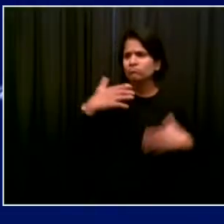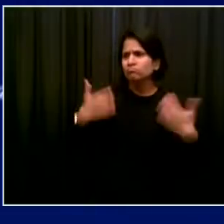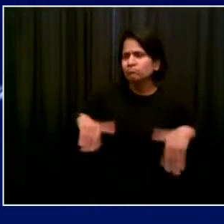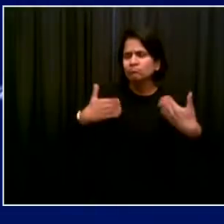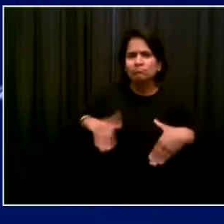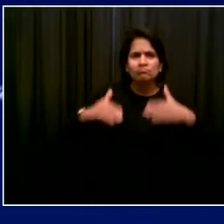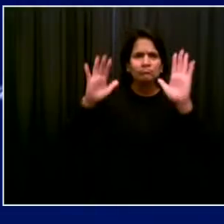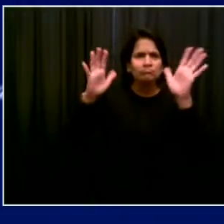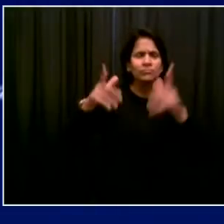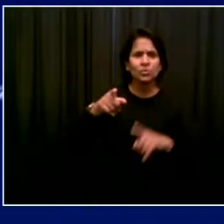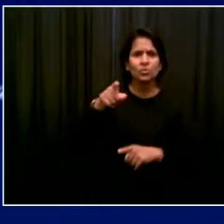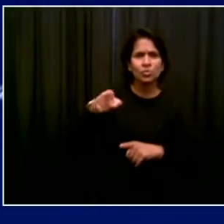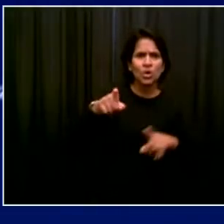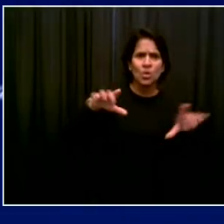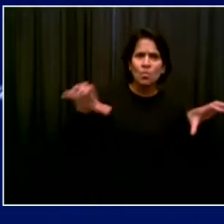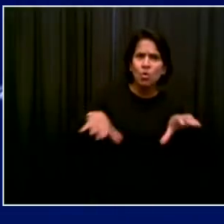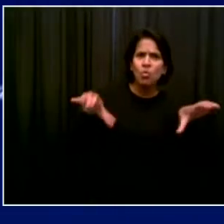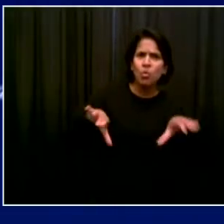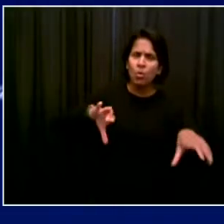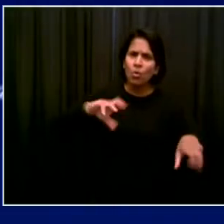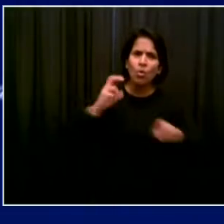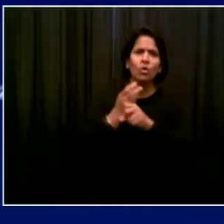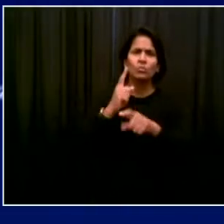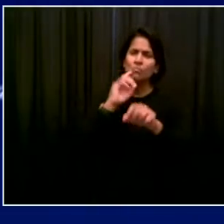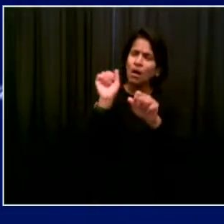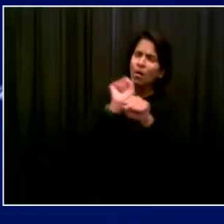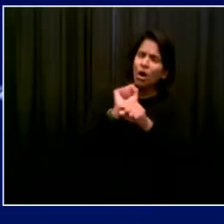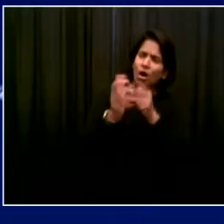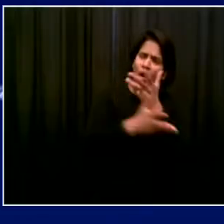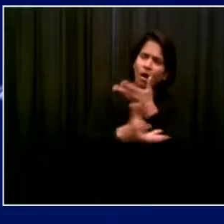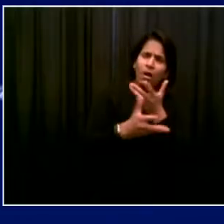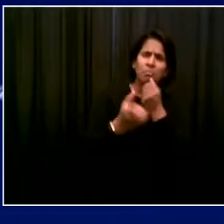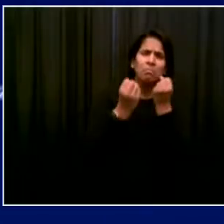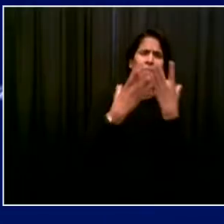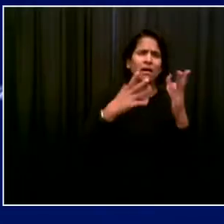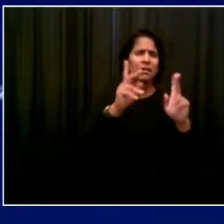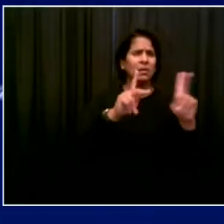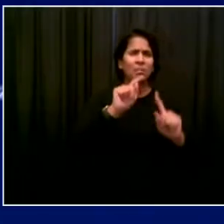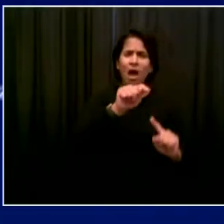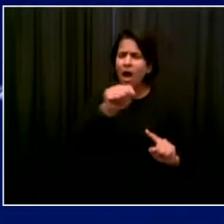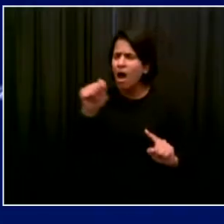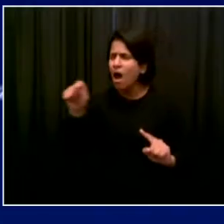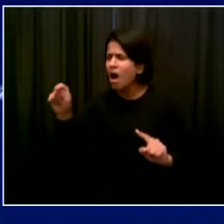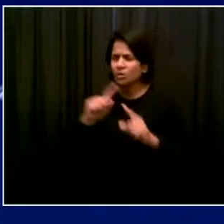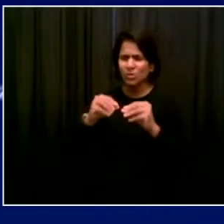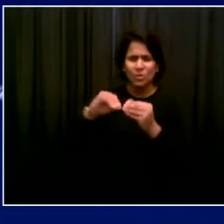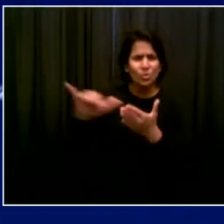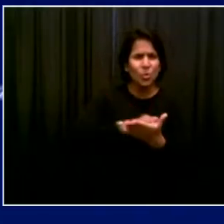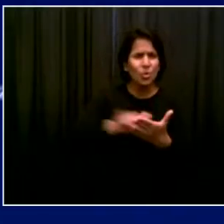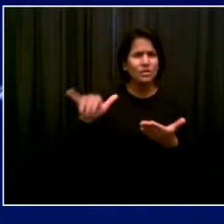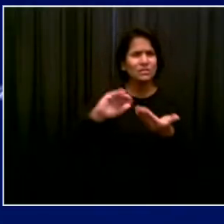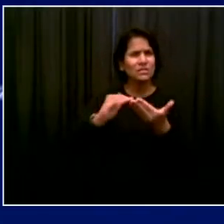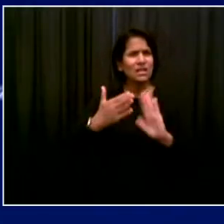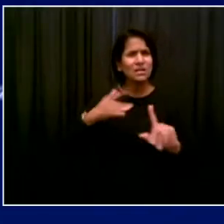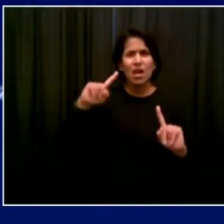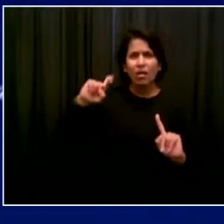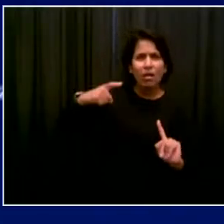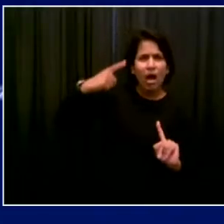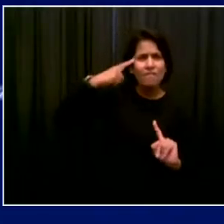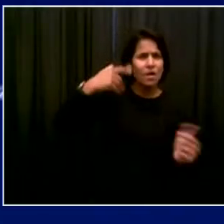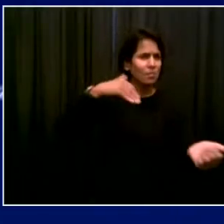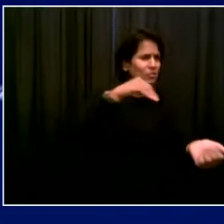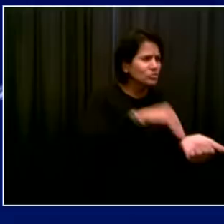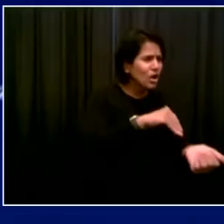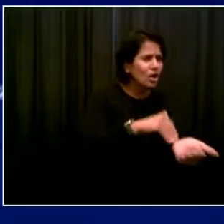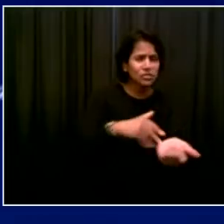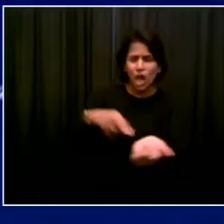leaders, faith leaders to meet New Yorkers where they are You partnered with pediatricians, with family docs, other